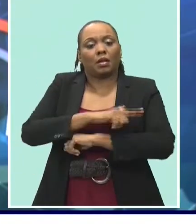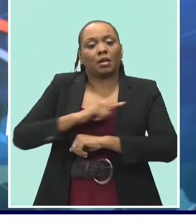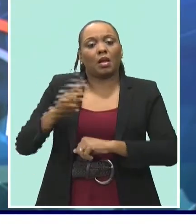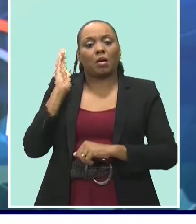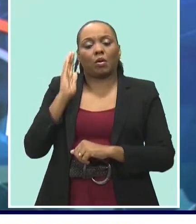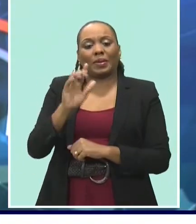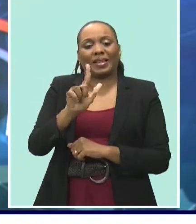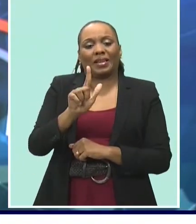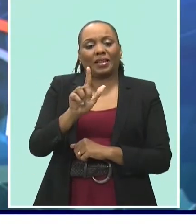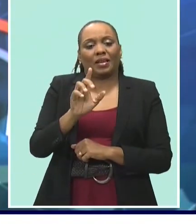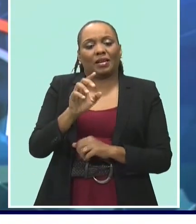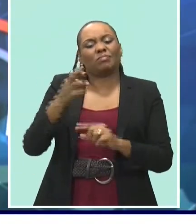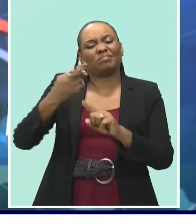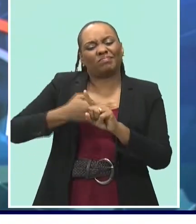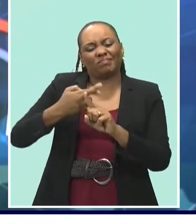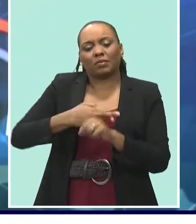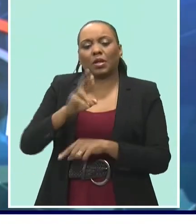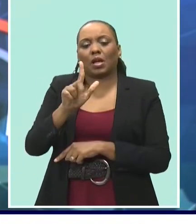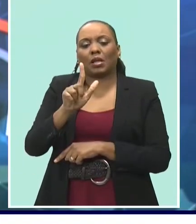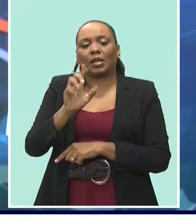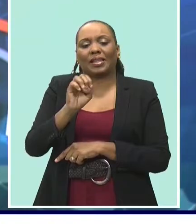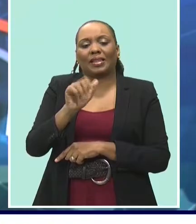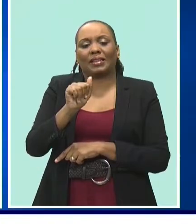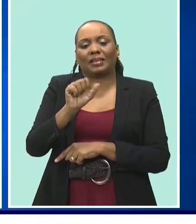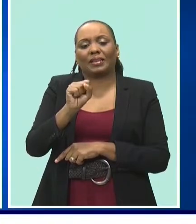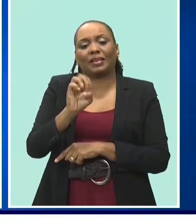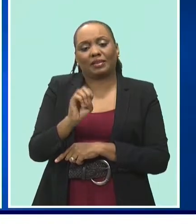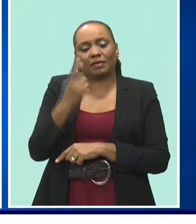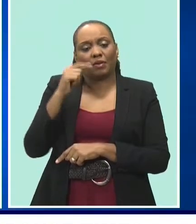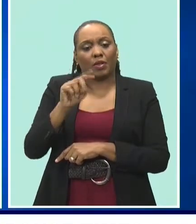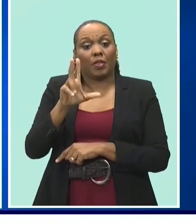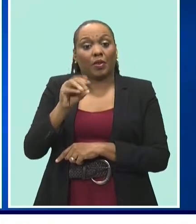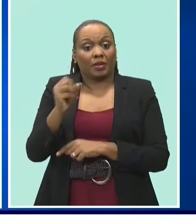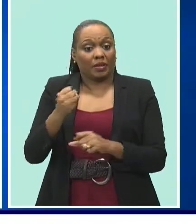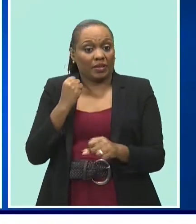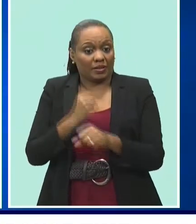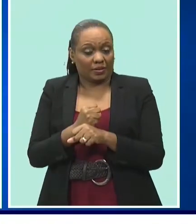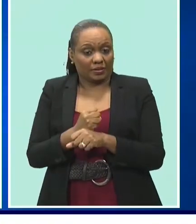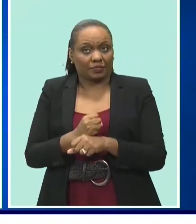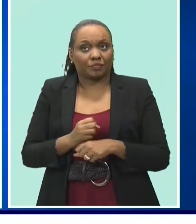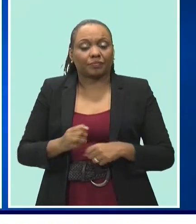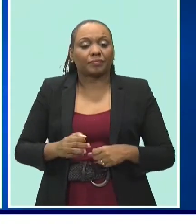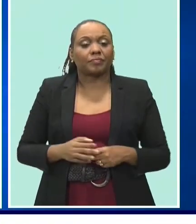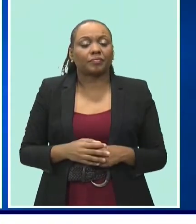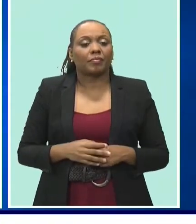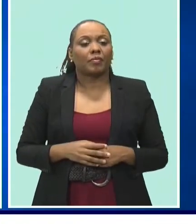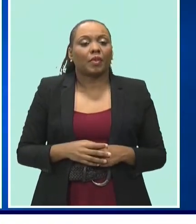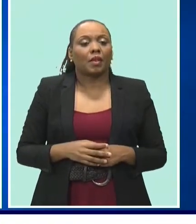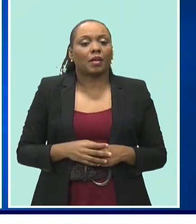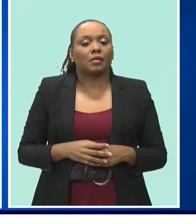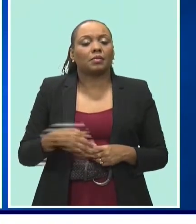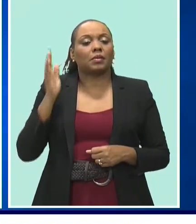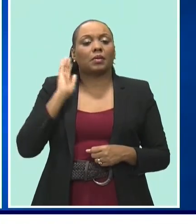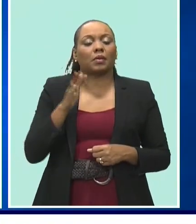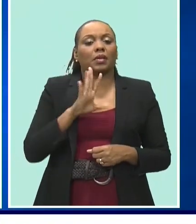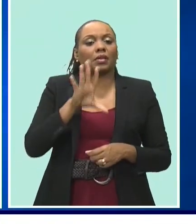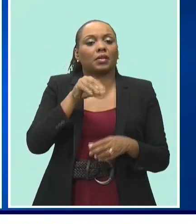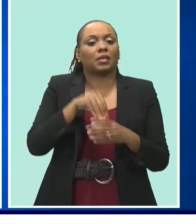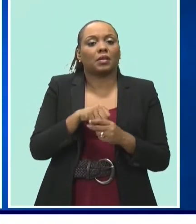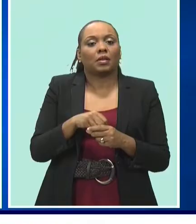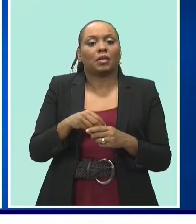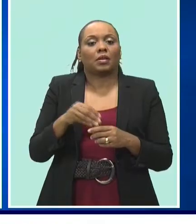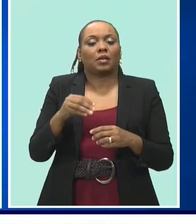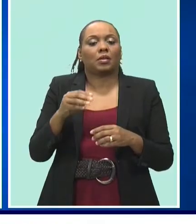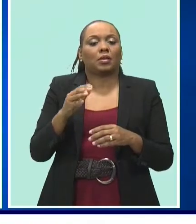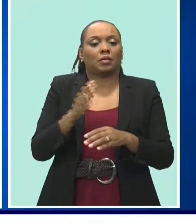also gave further details on the agreement. It shall be an operating lease, which includes maintenance